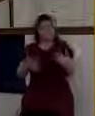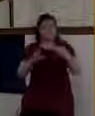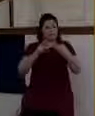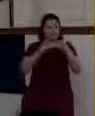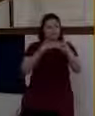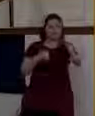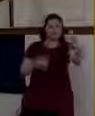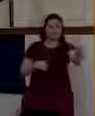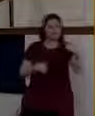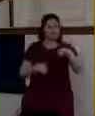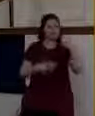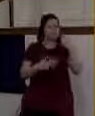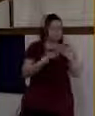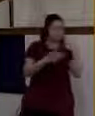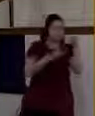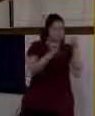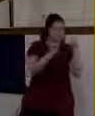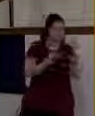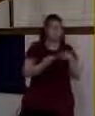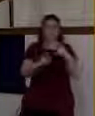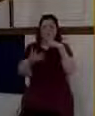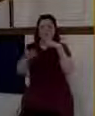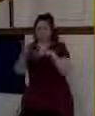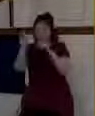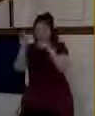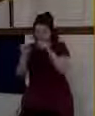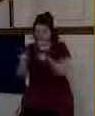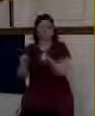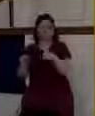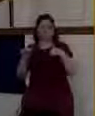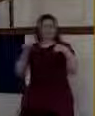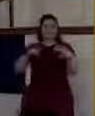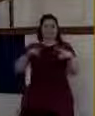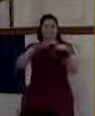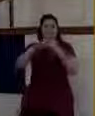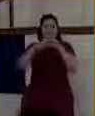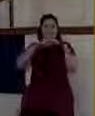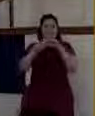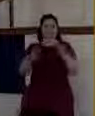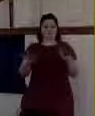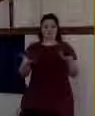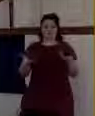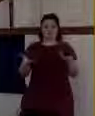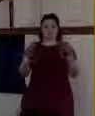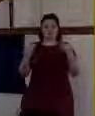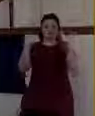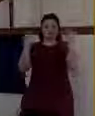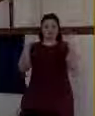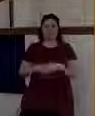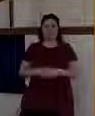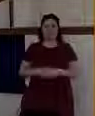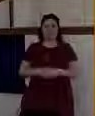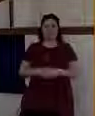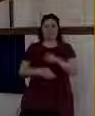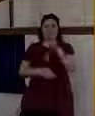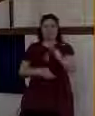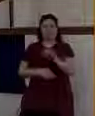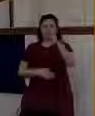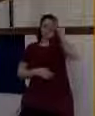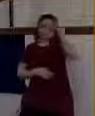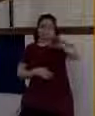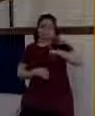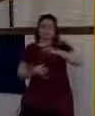are. But it's hard to discern who's who here in this story. Even the men of God who tell the truth in this